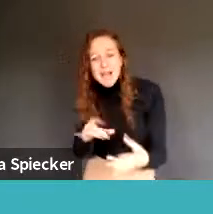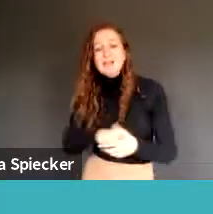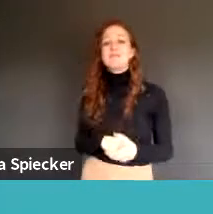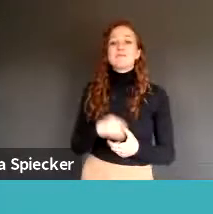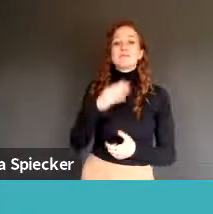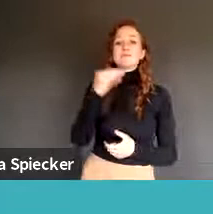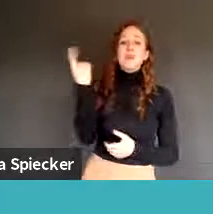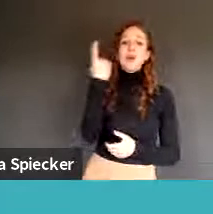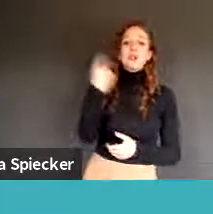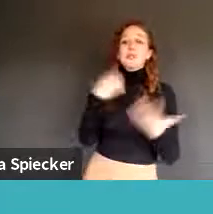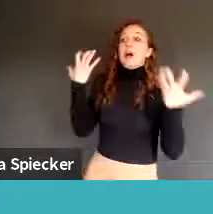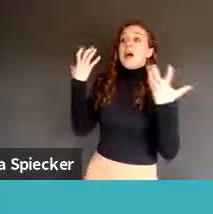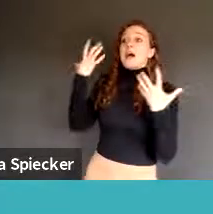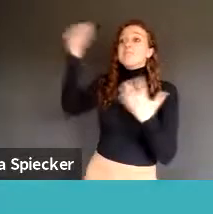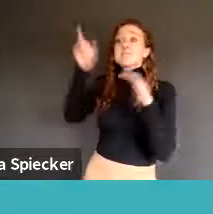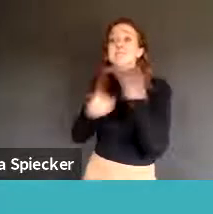really valuable feedback.